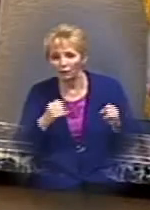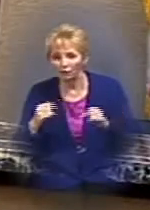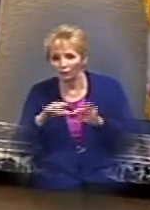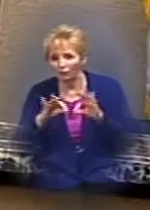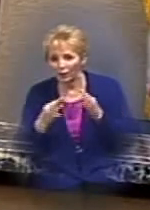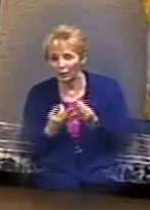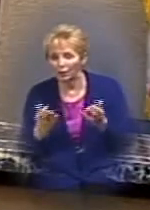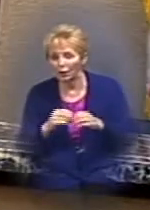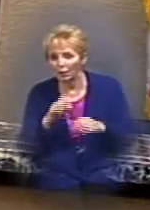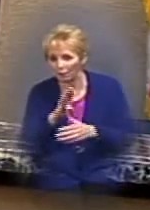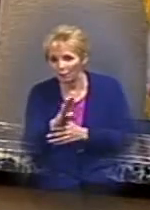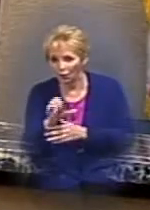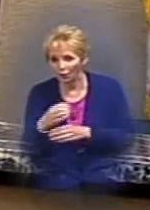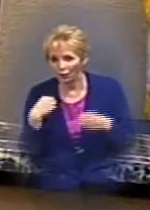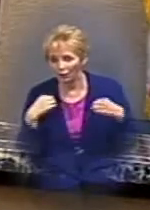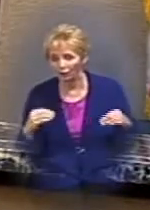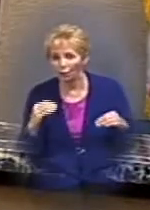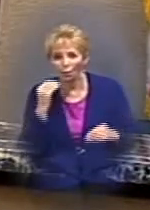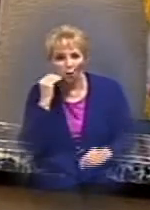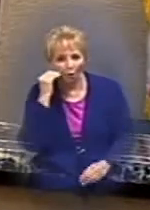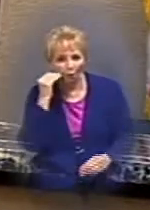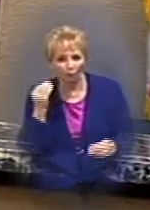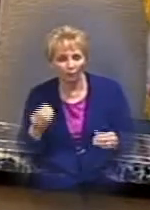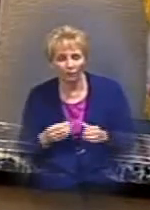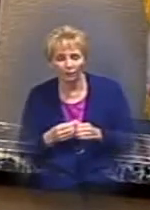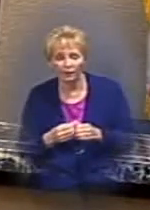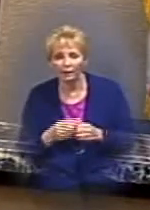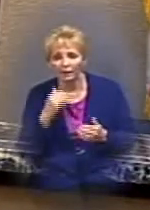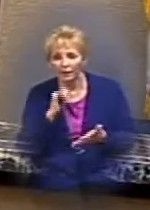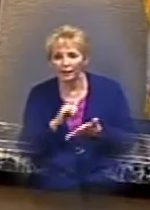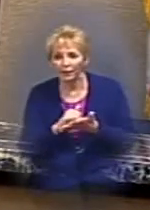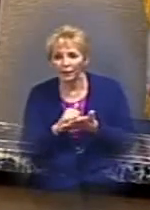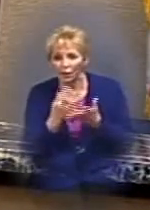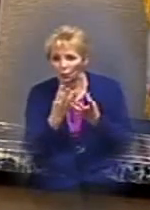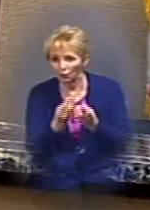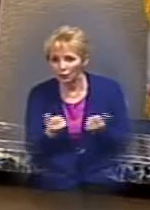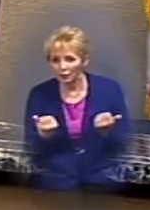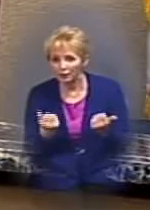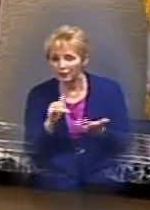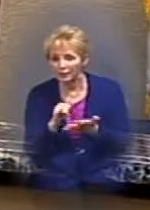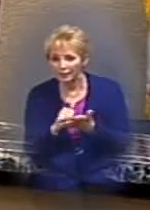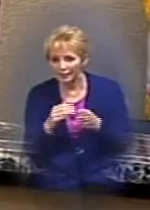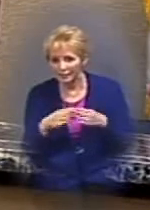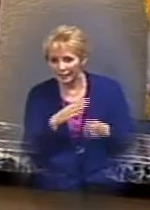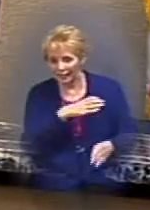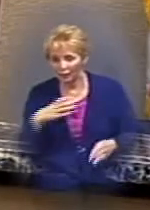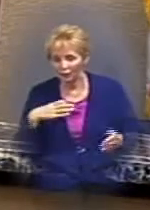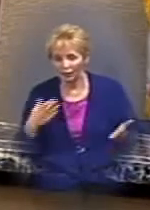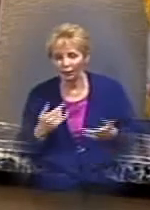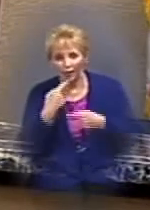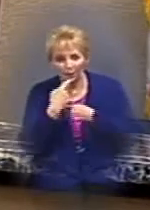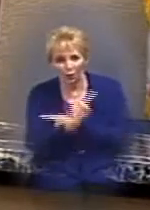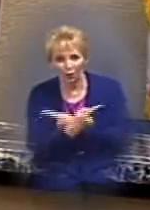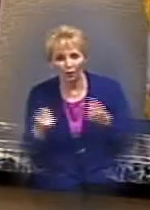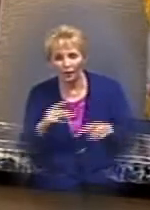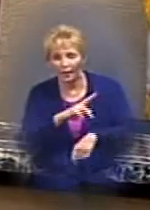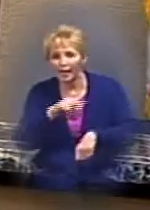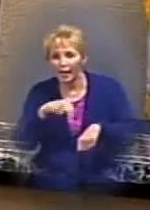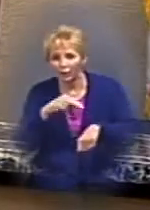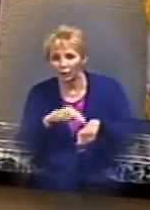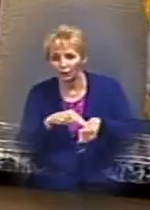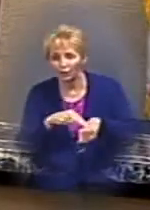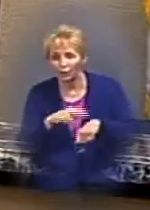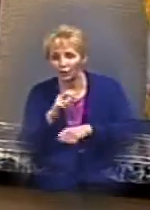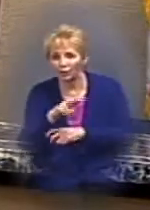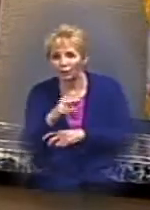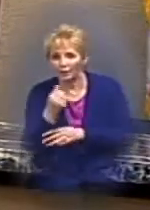families in Burke County and the City of Morganton. Now, therefore, be it resolved that the City Council hereby proclaim